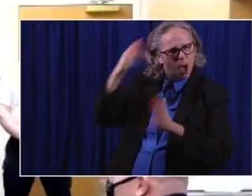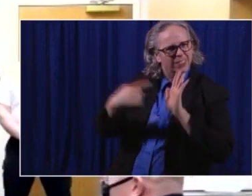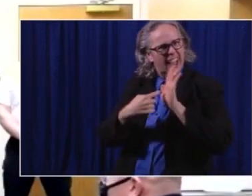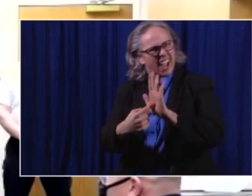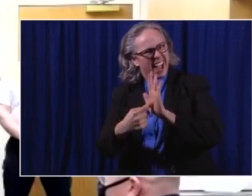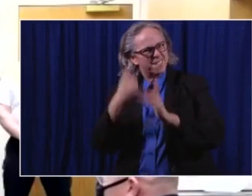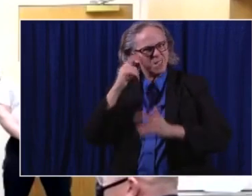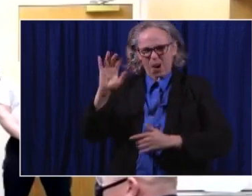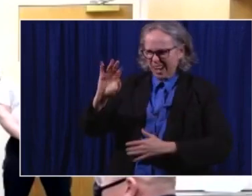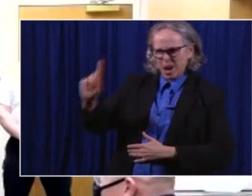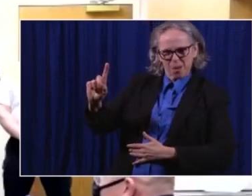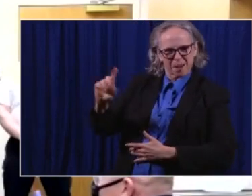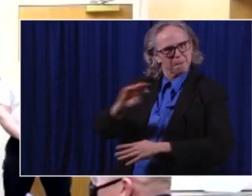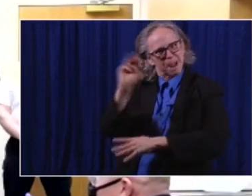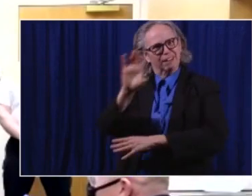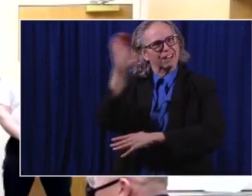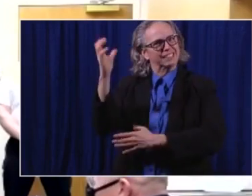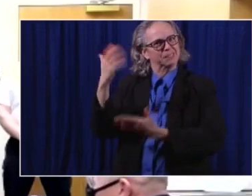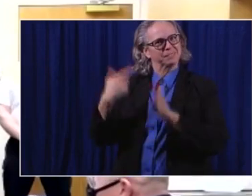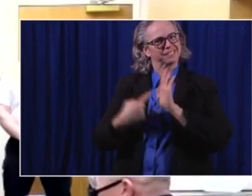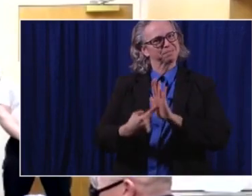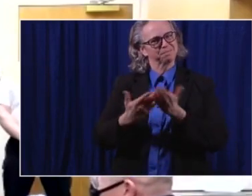All right.